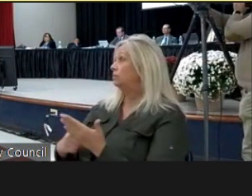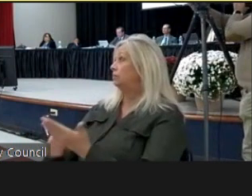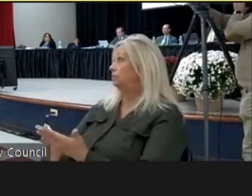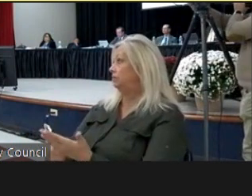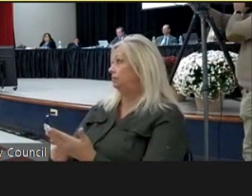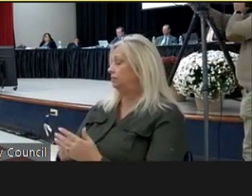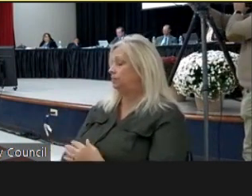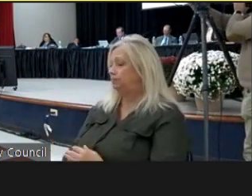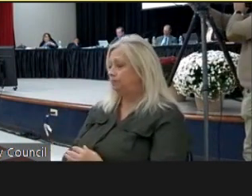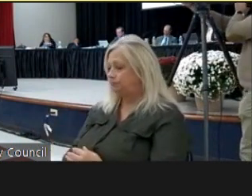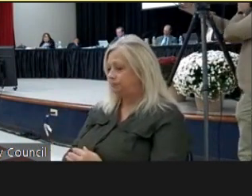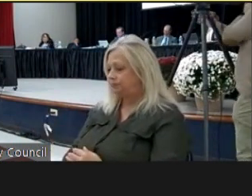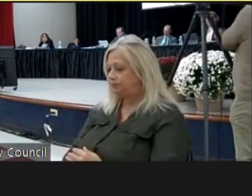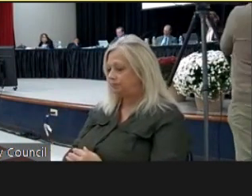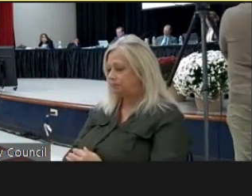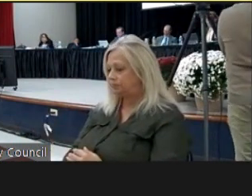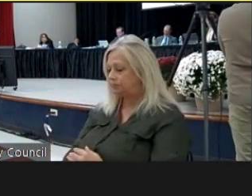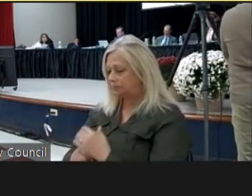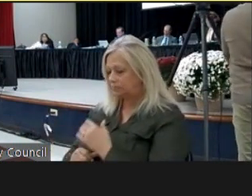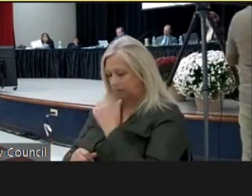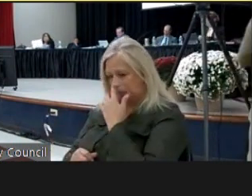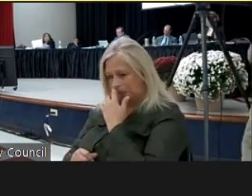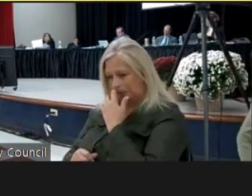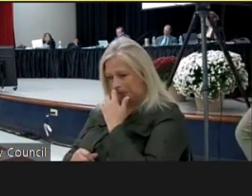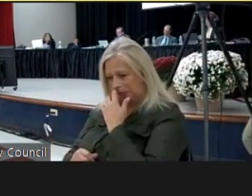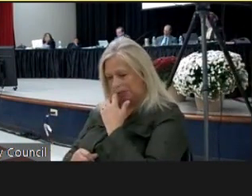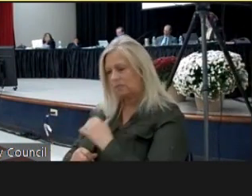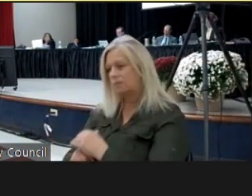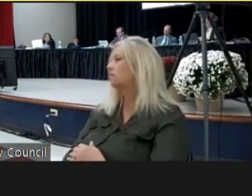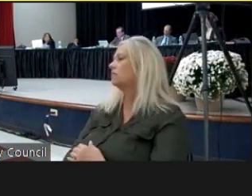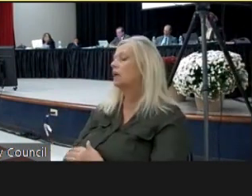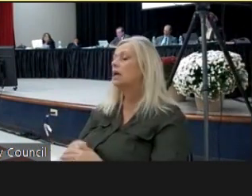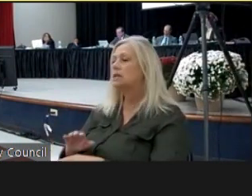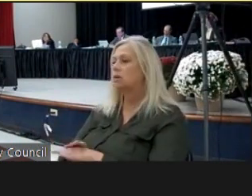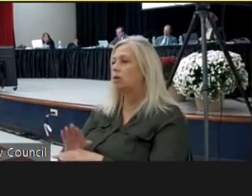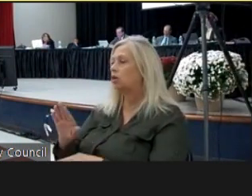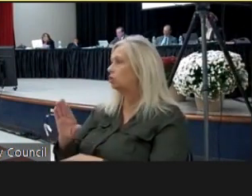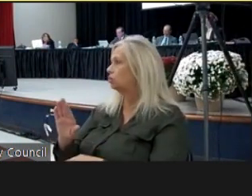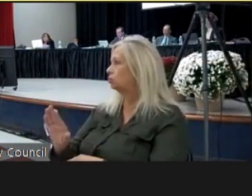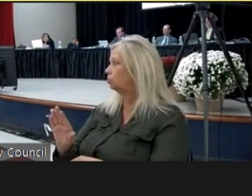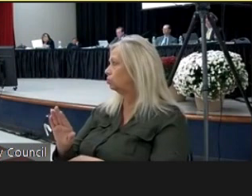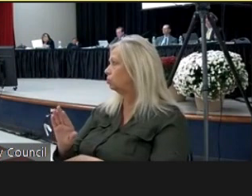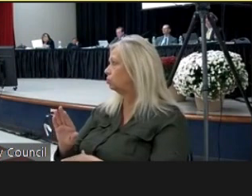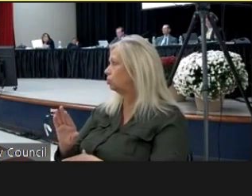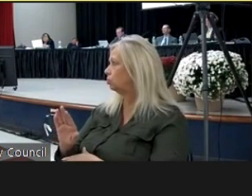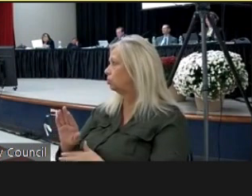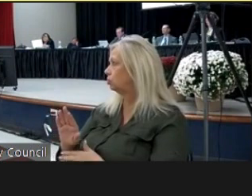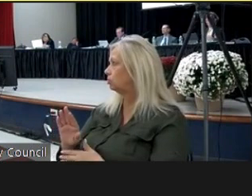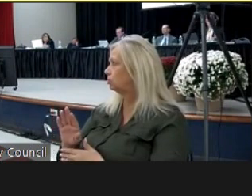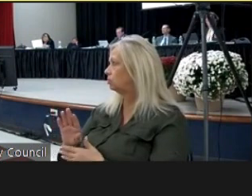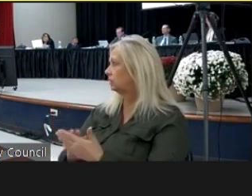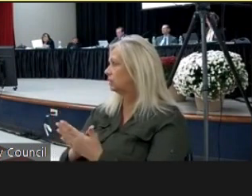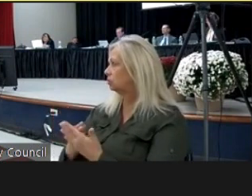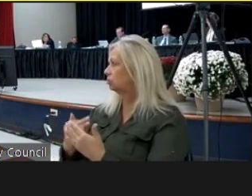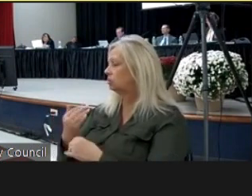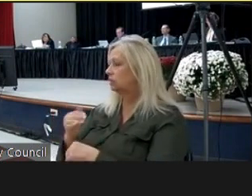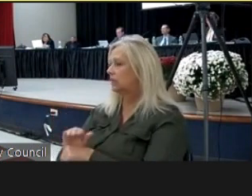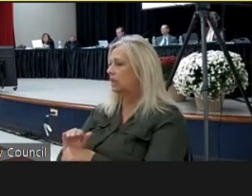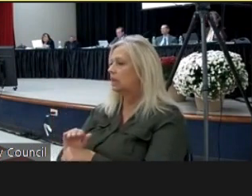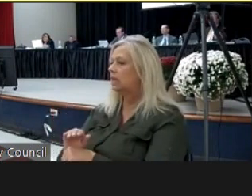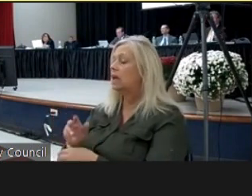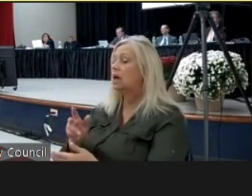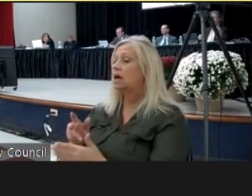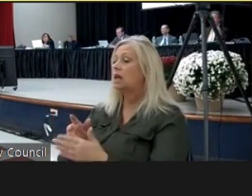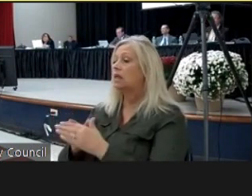the last element really of the day here. And this is actually on your agenda for action tonight. We have an ordinance to create the municipal parking authority. That